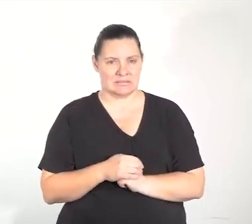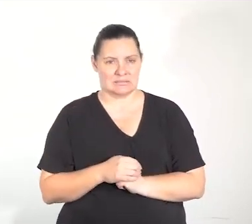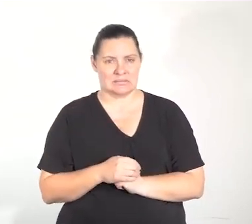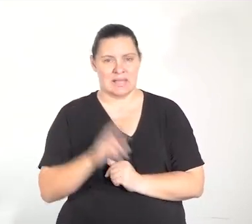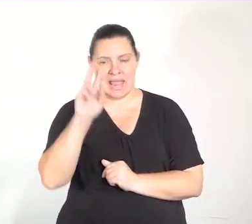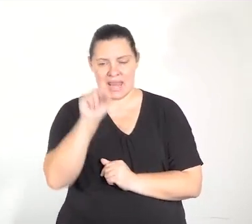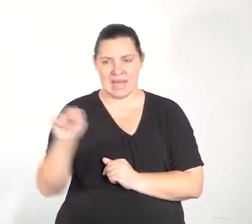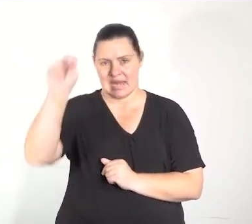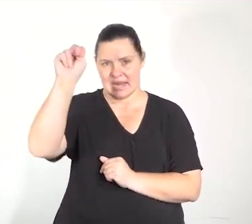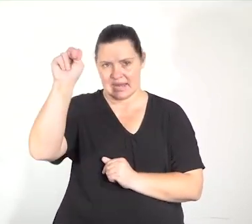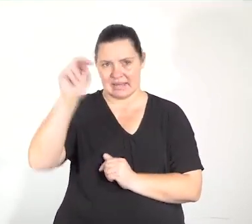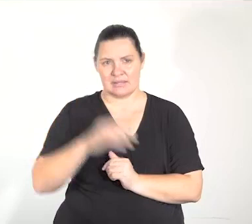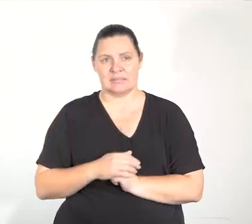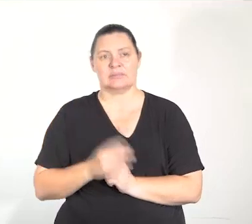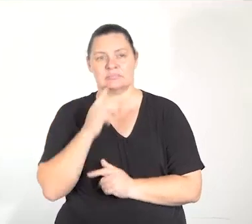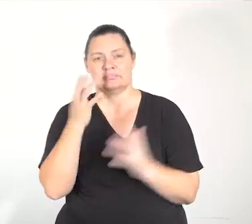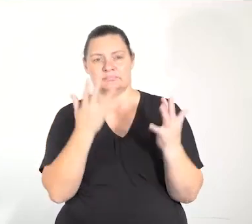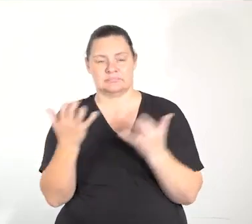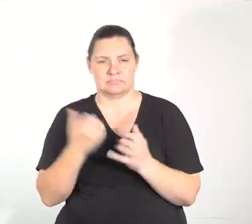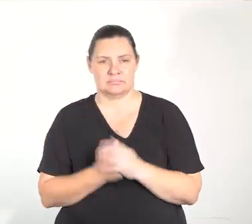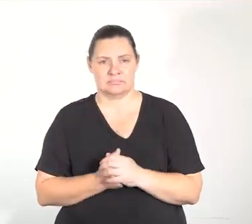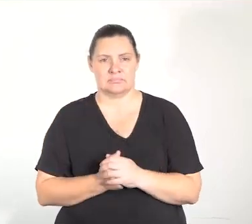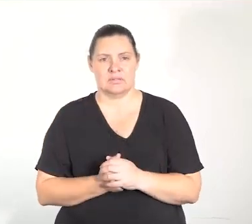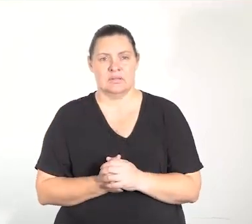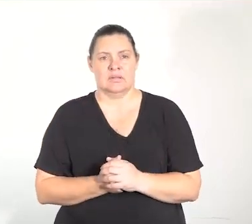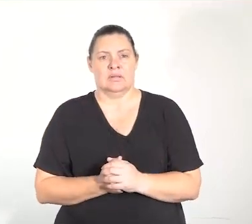the exponent n. But let us calculate.